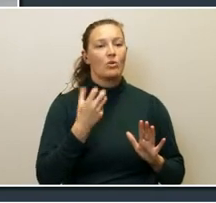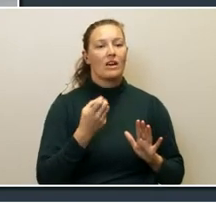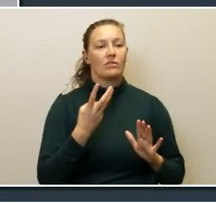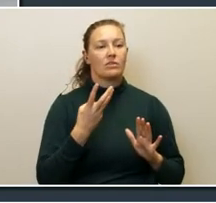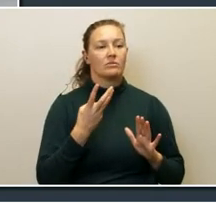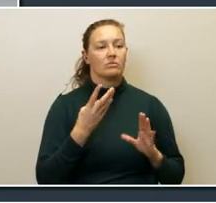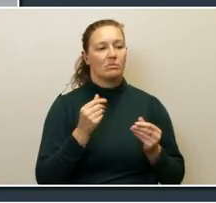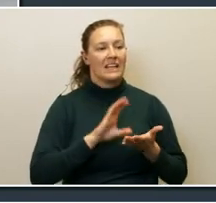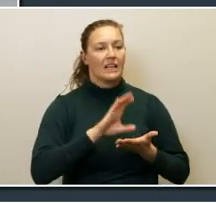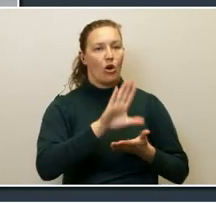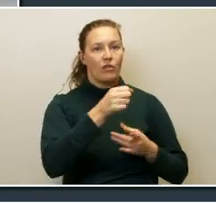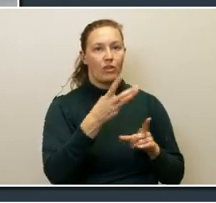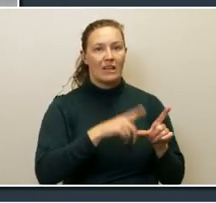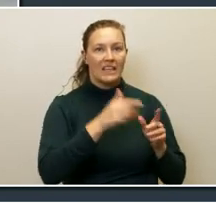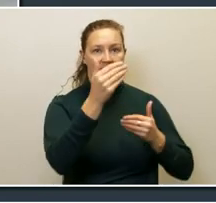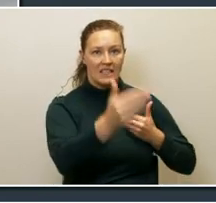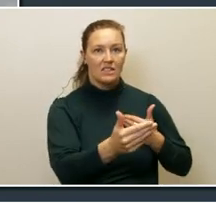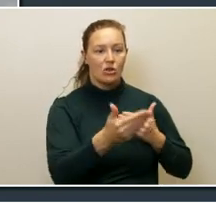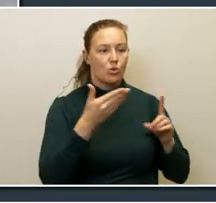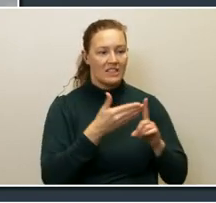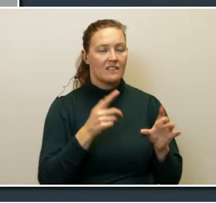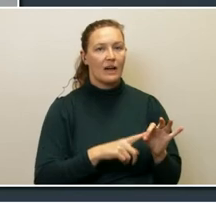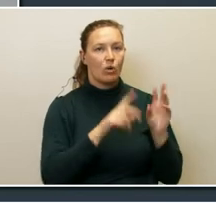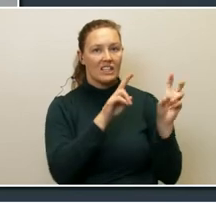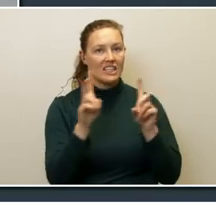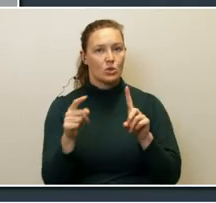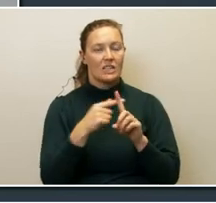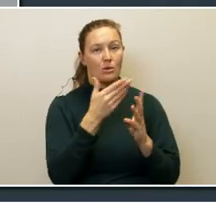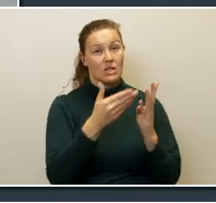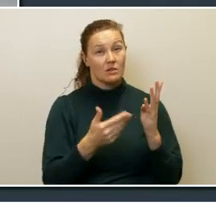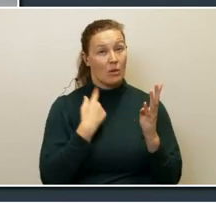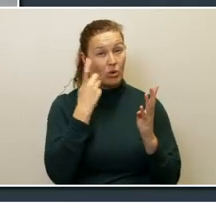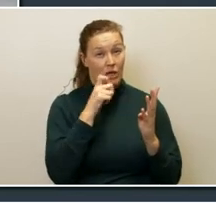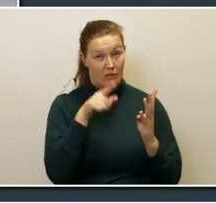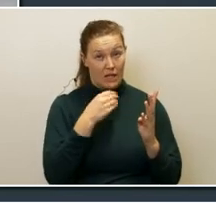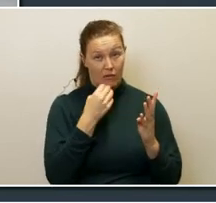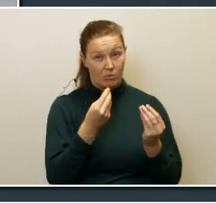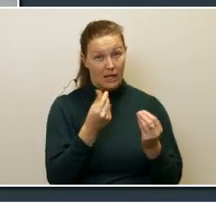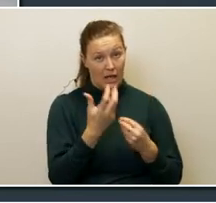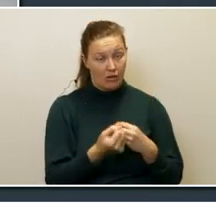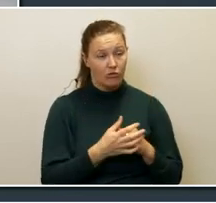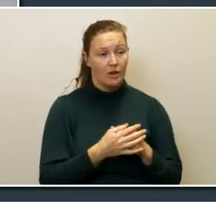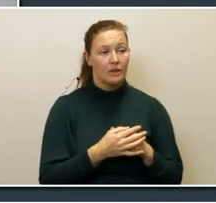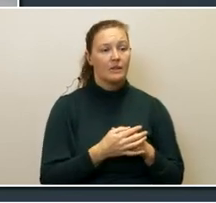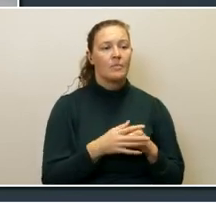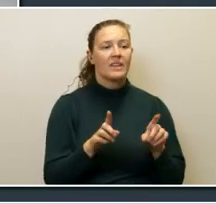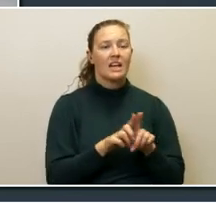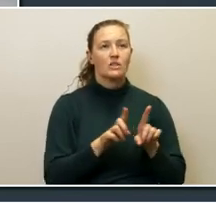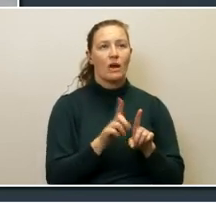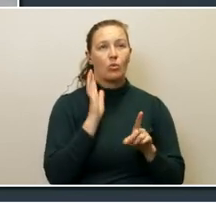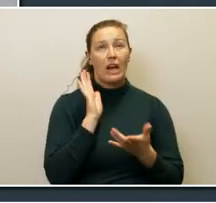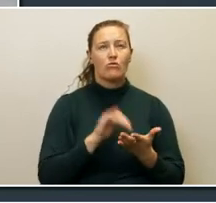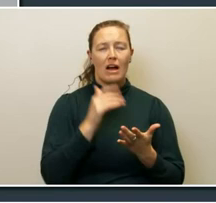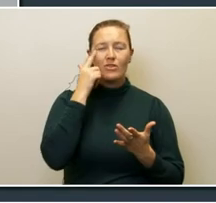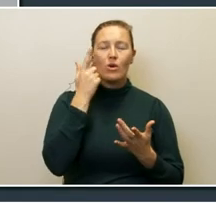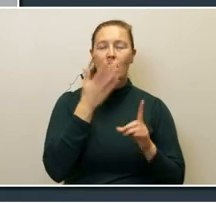to identify quality issues and objectives, and I just wonder whether that is sufficient. And just an offhand thought that I had coming in